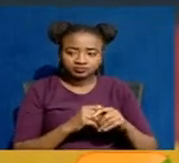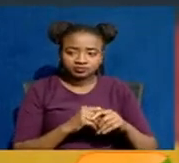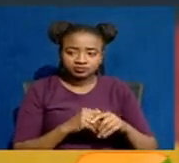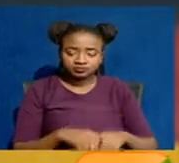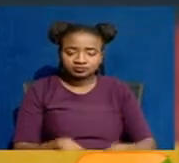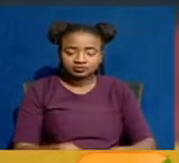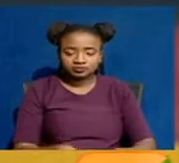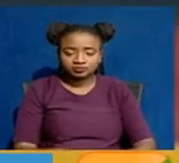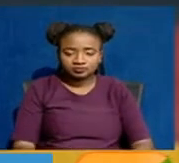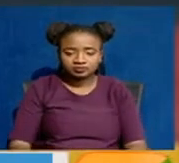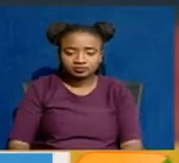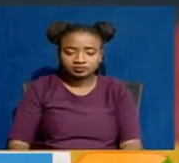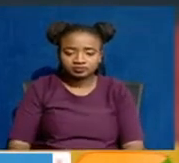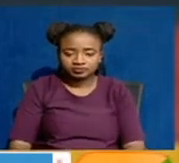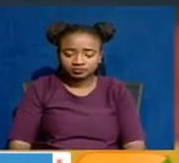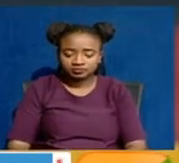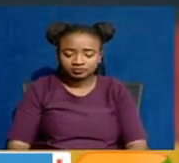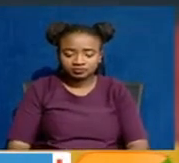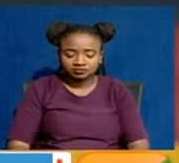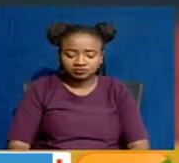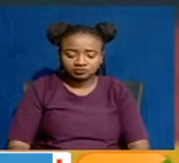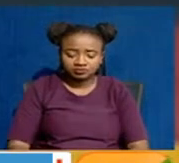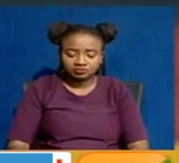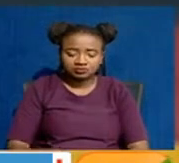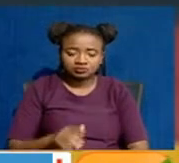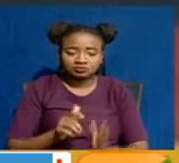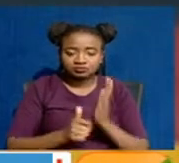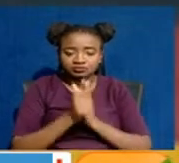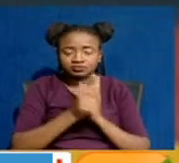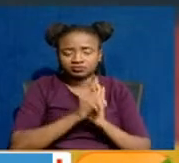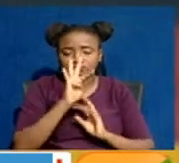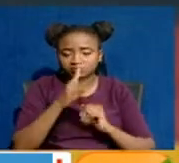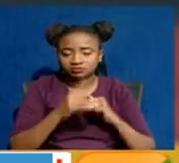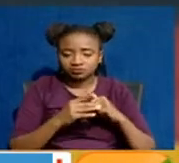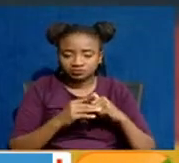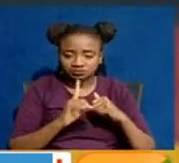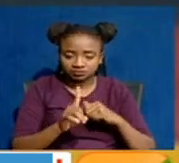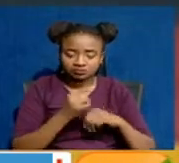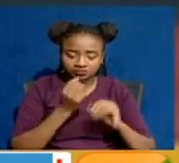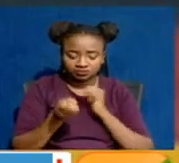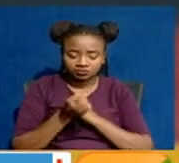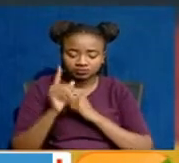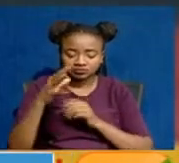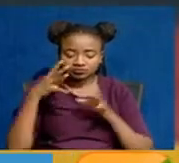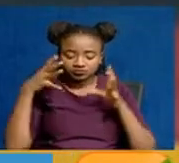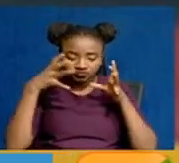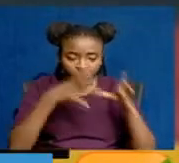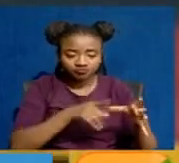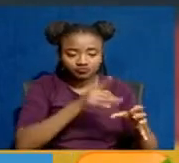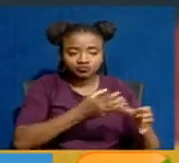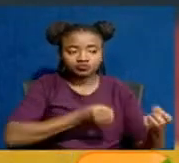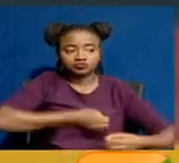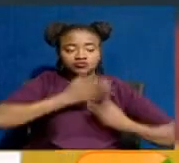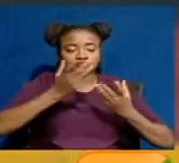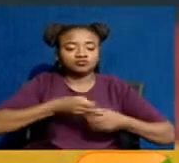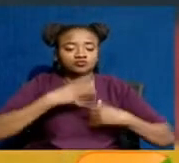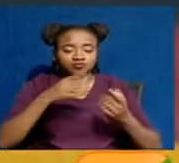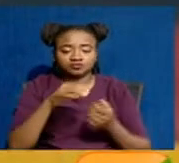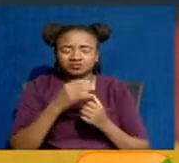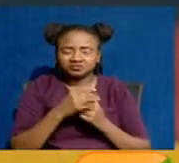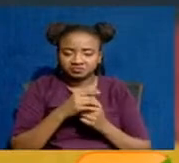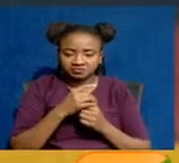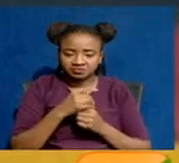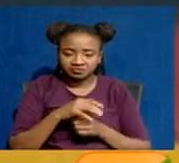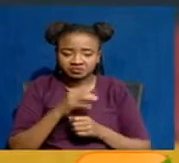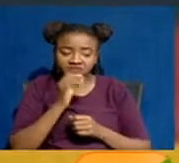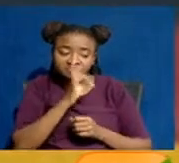Article 49 clearly states that you should not be coerced to give a confession. Inducement to give a confession, which is that your charges will be dropped